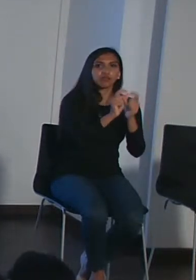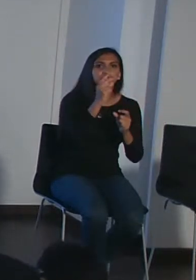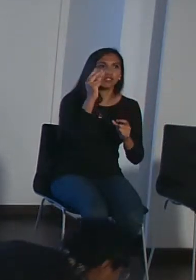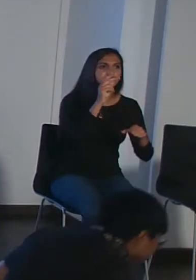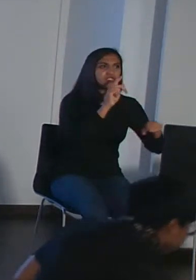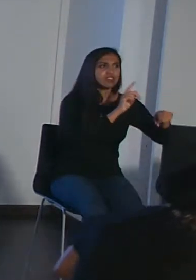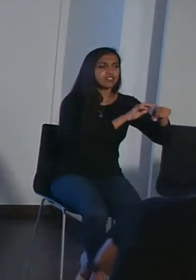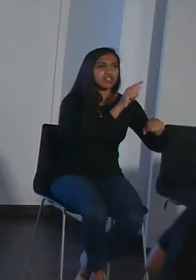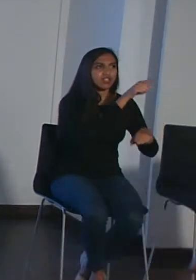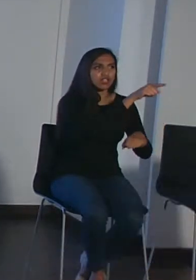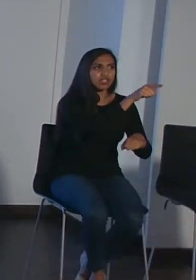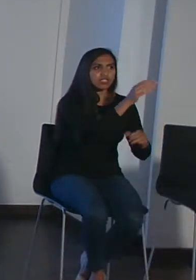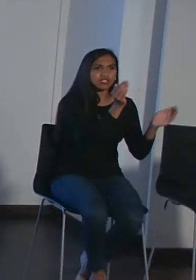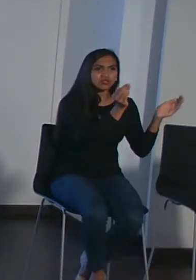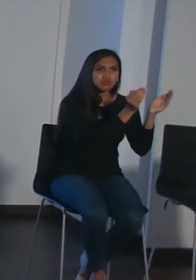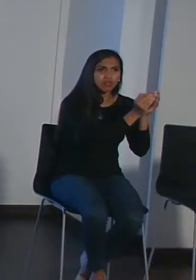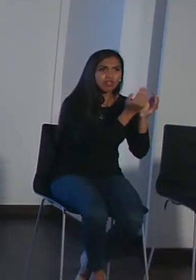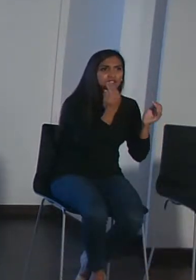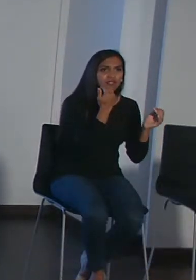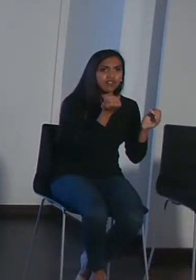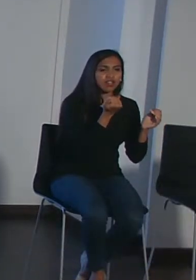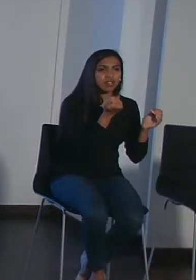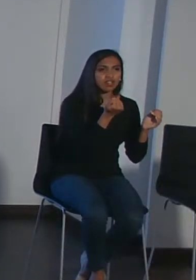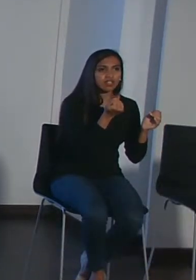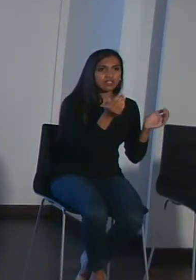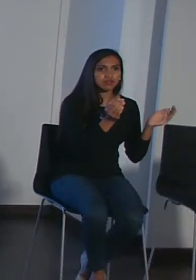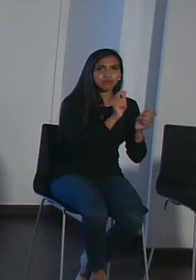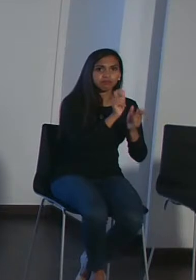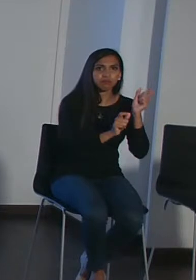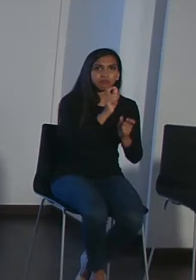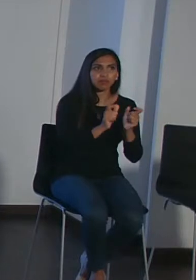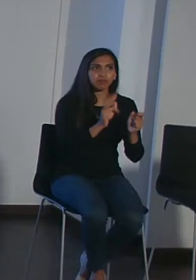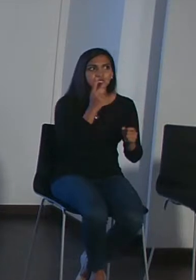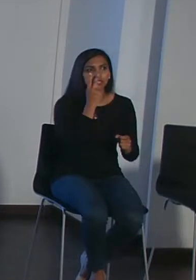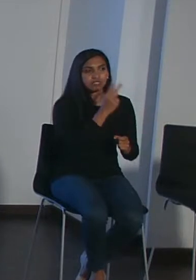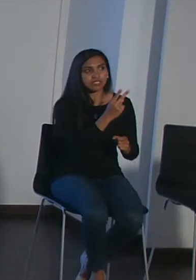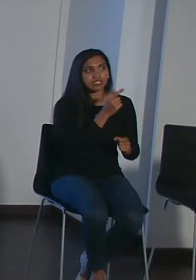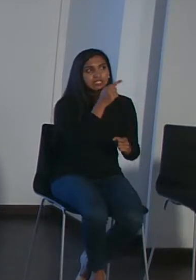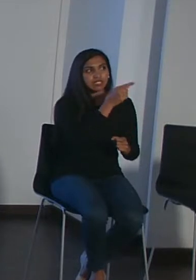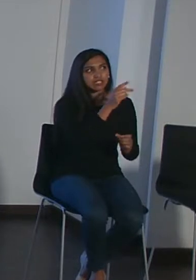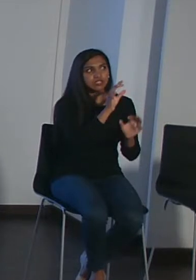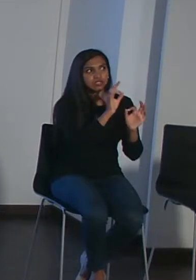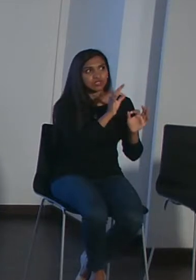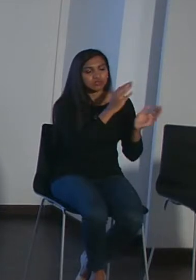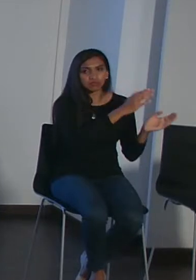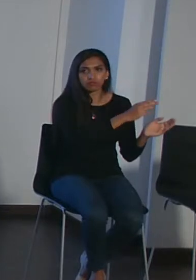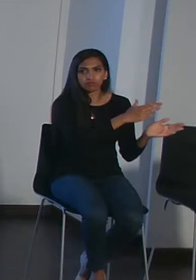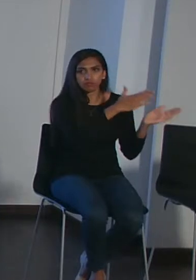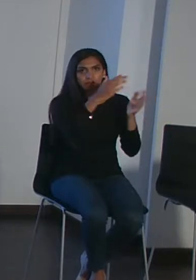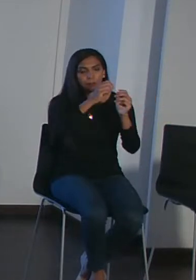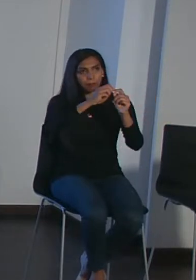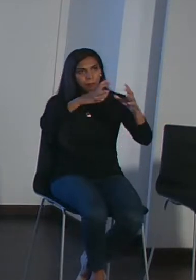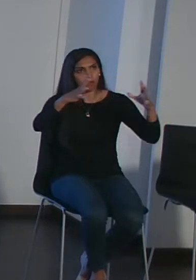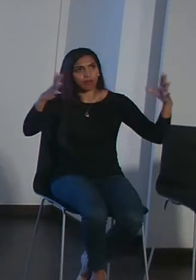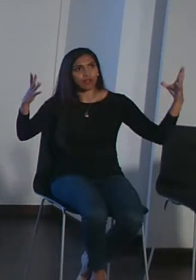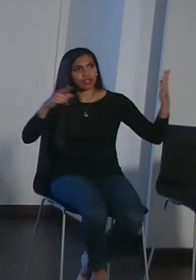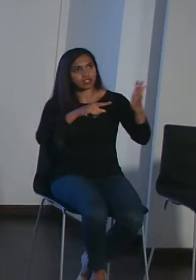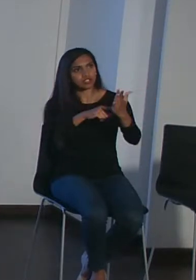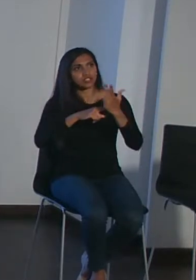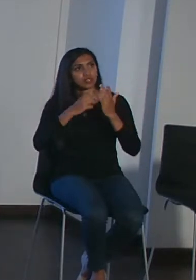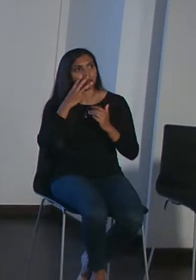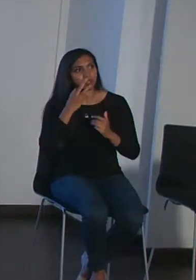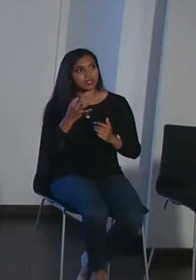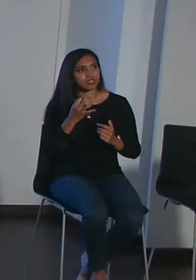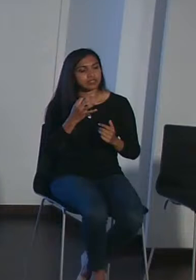to us, and we could shift it to the back because there were so many people who noticed that tiny corner where there was a very it was a very